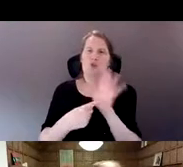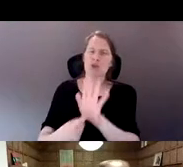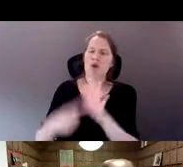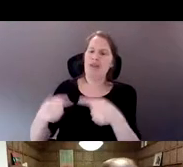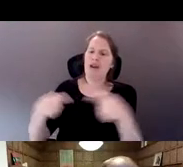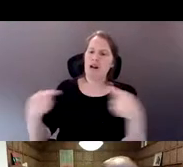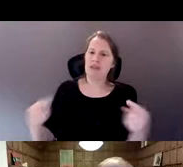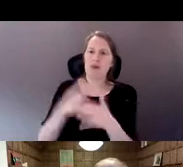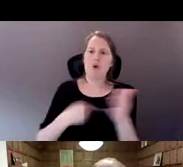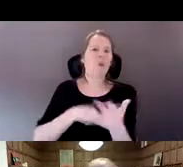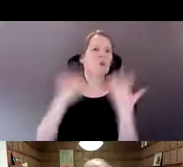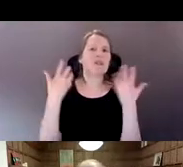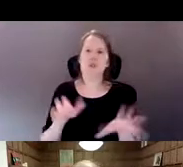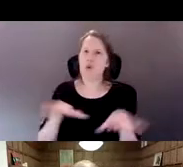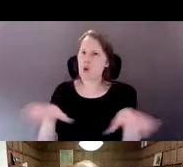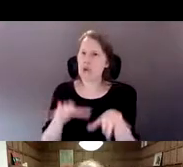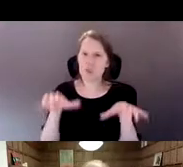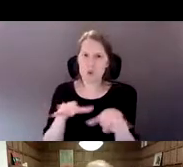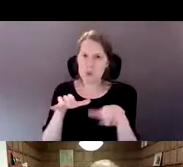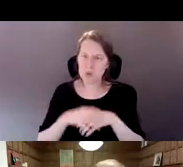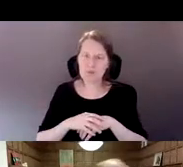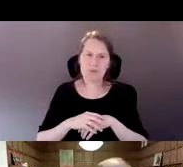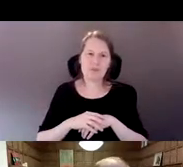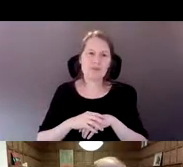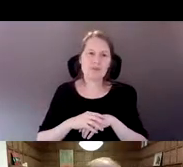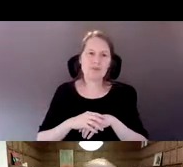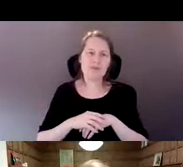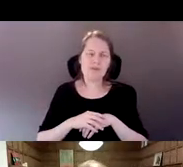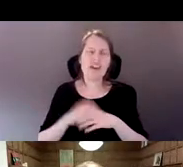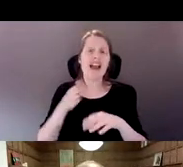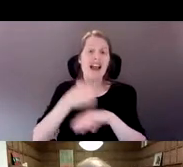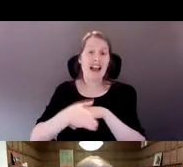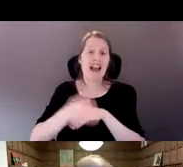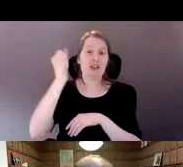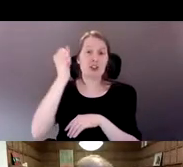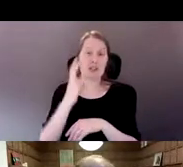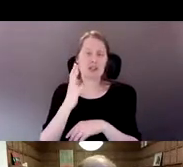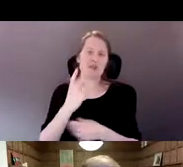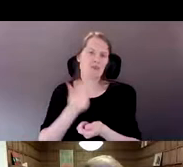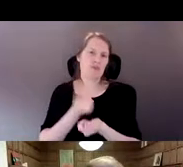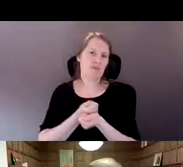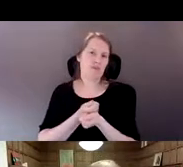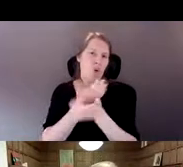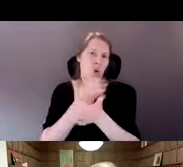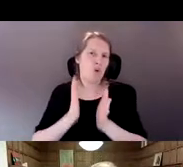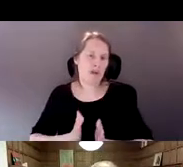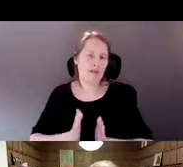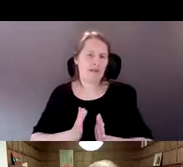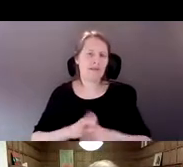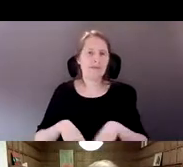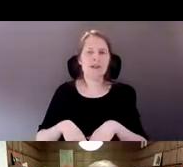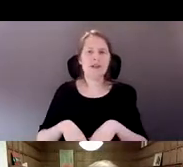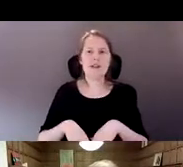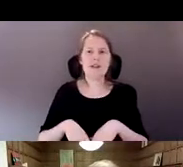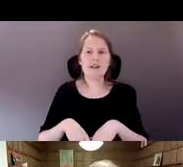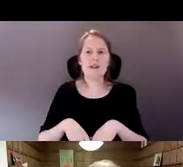just go back one slide, I think that this successor of Shakespeare as a poet, not as a playwright, the Protestant